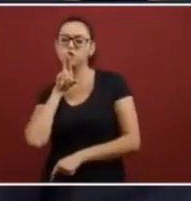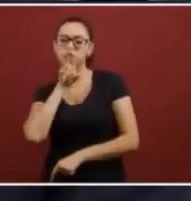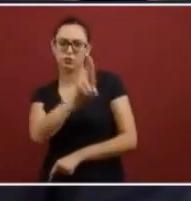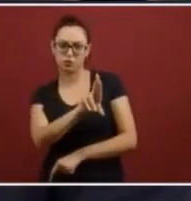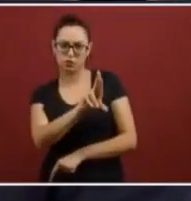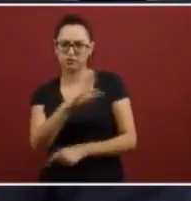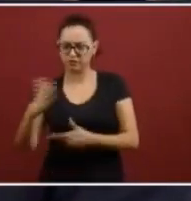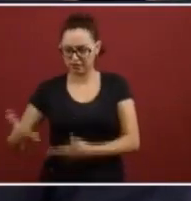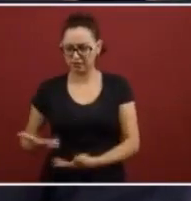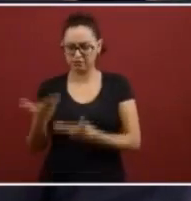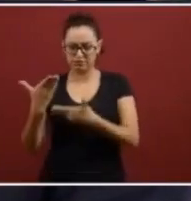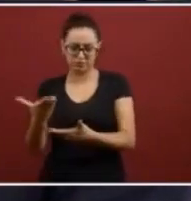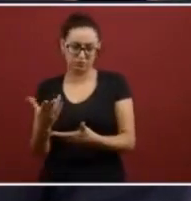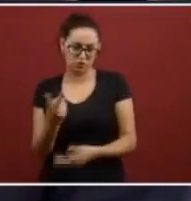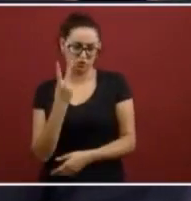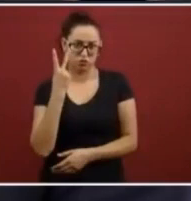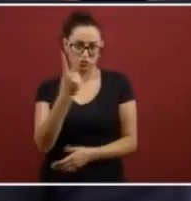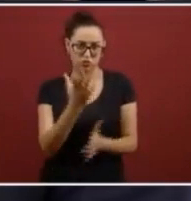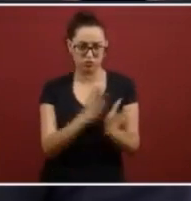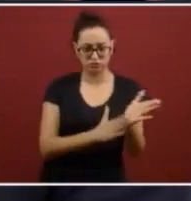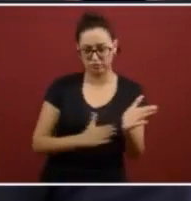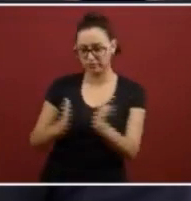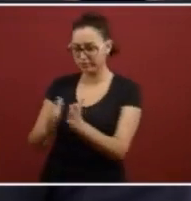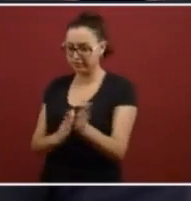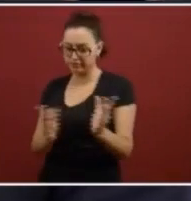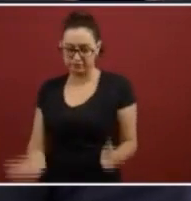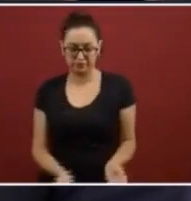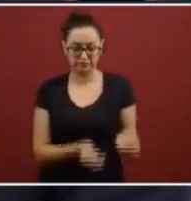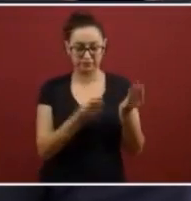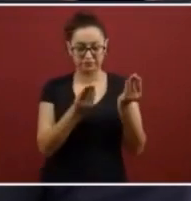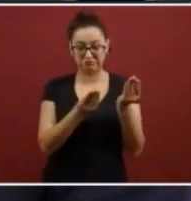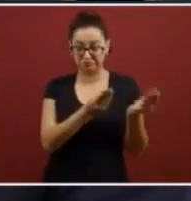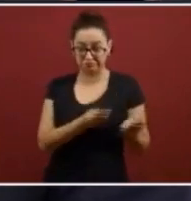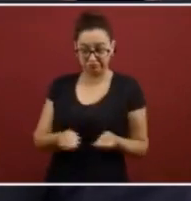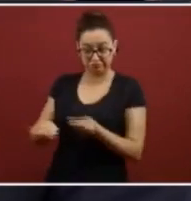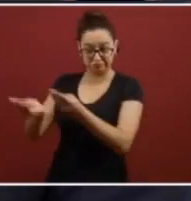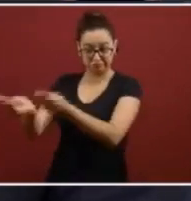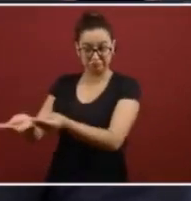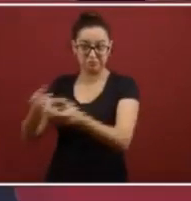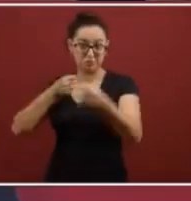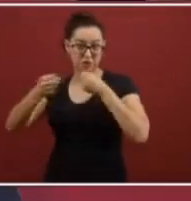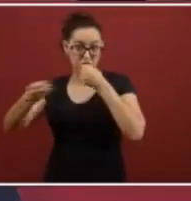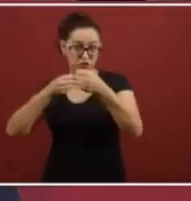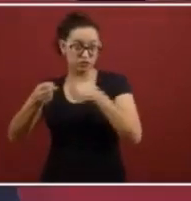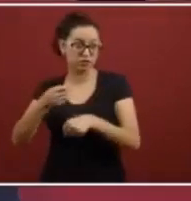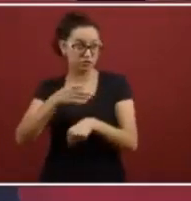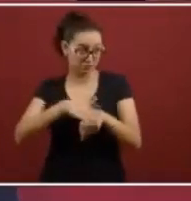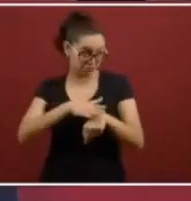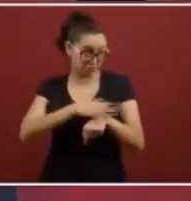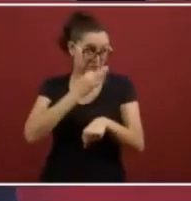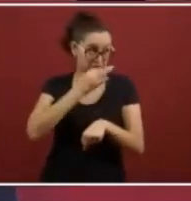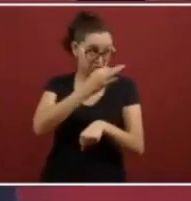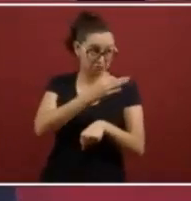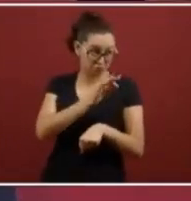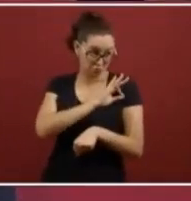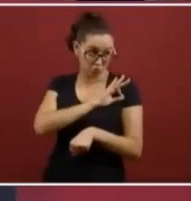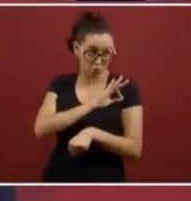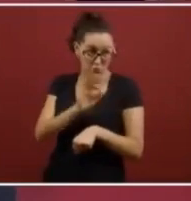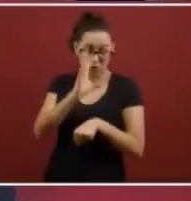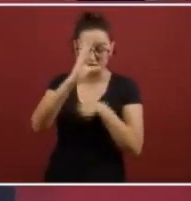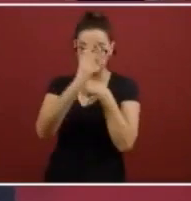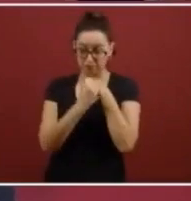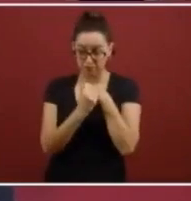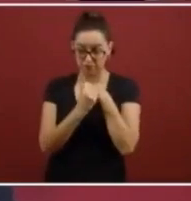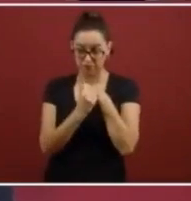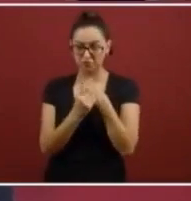I will voy, be responding to. a contestar, en el que voy a contestar, en el escrito